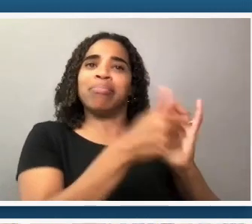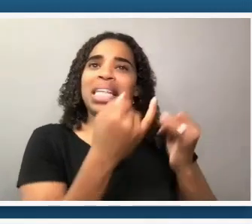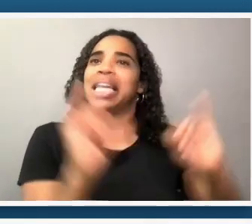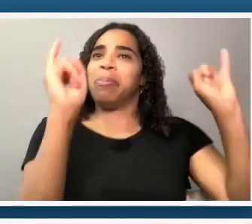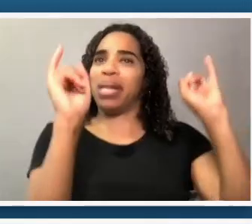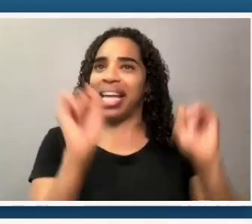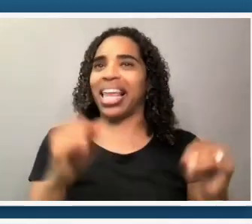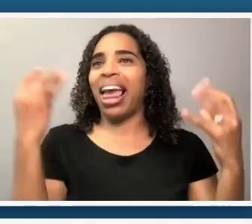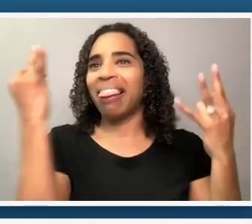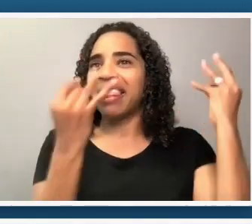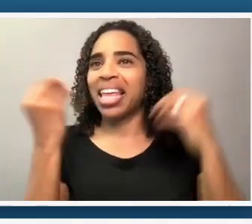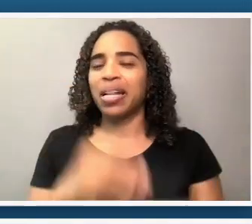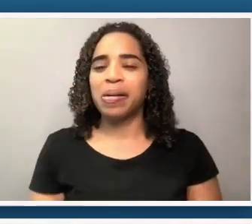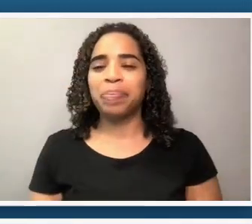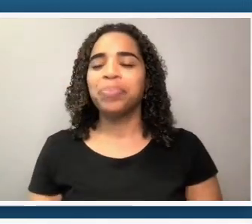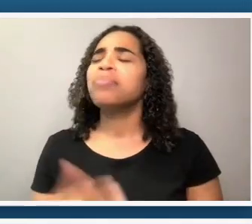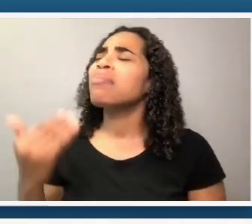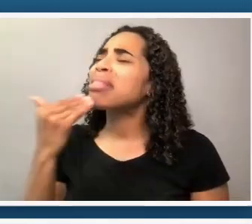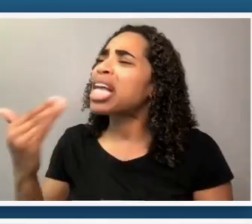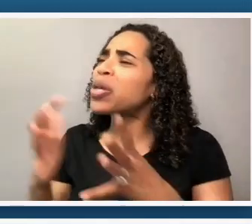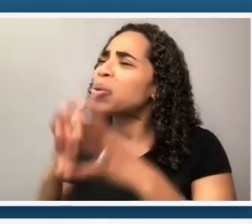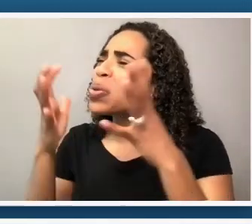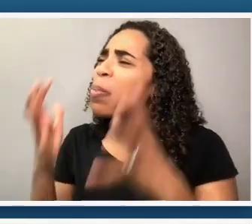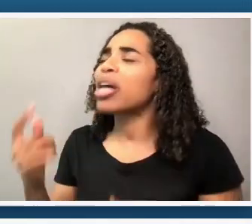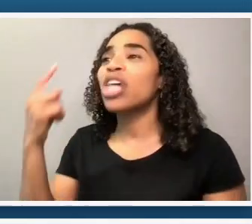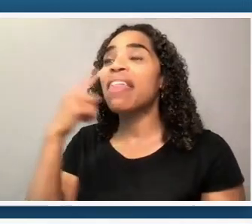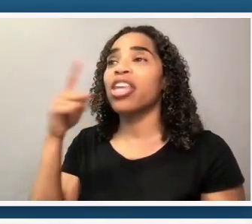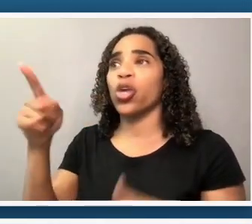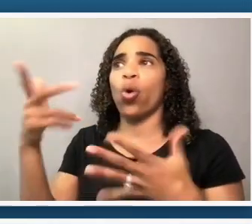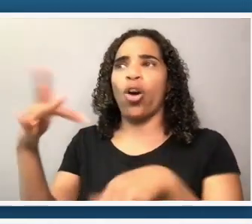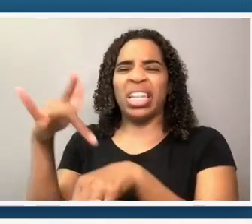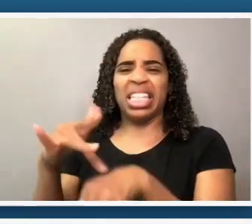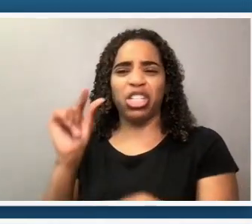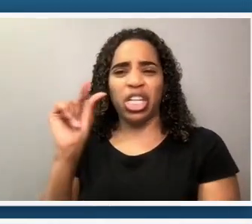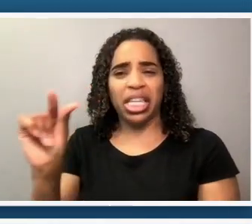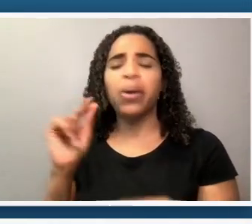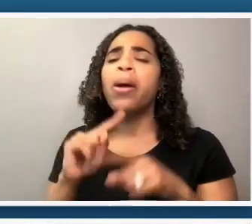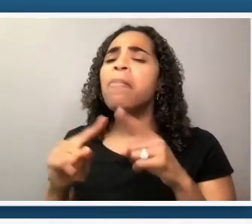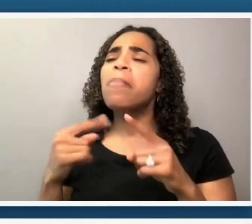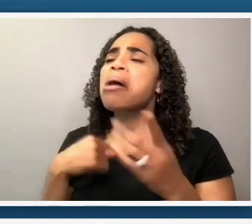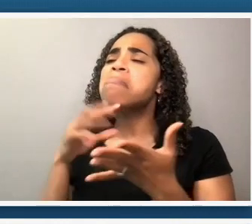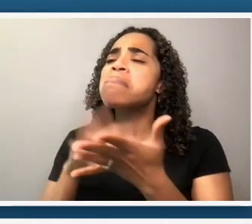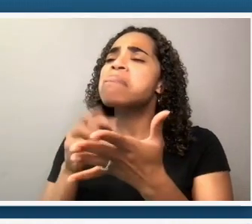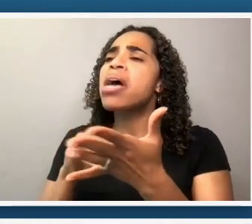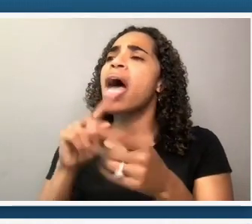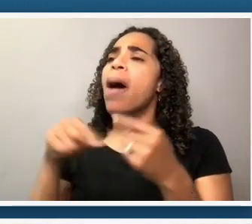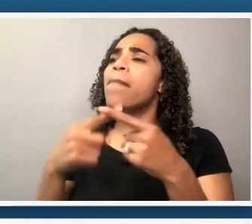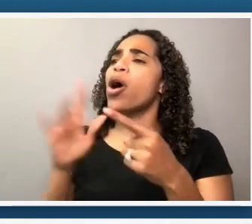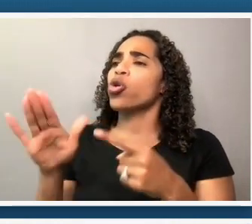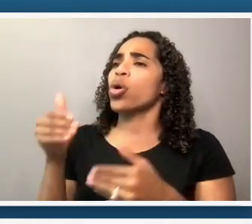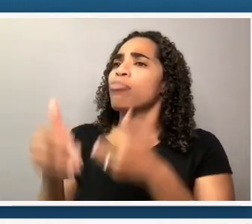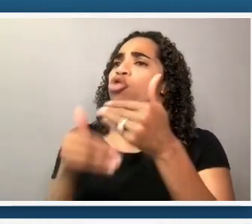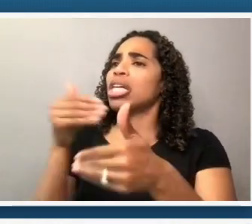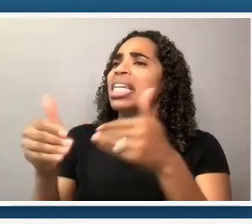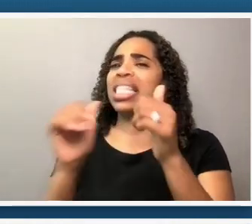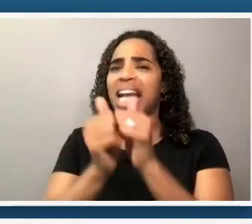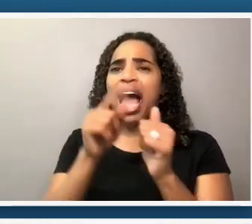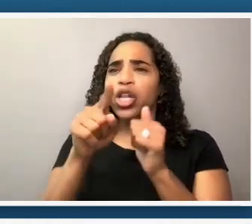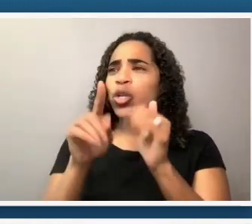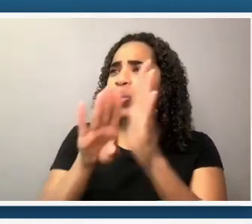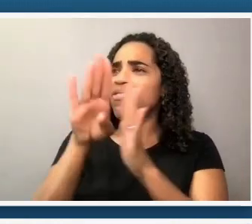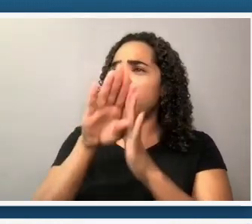you're already starting to touch upon this, but I would love to learn more about your process of building some of these learning